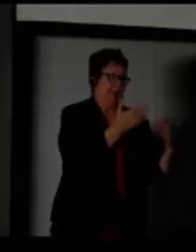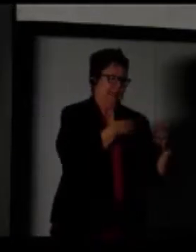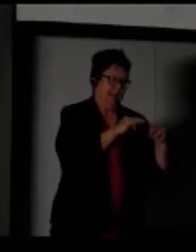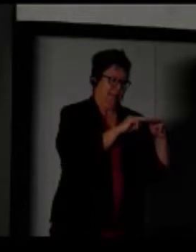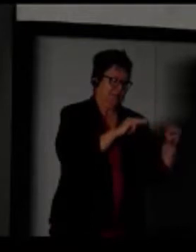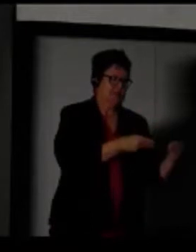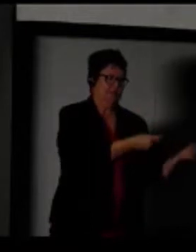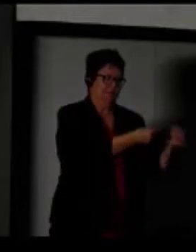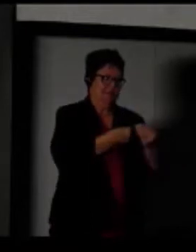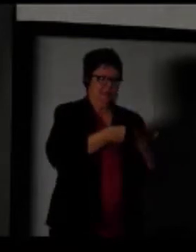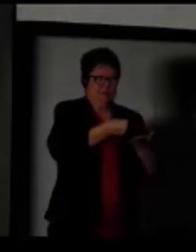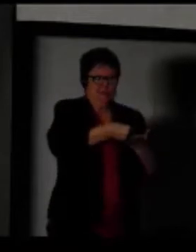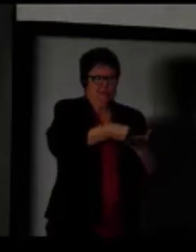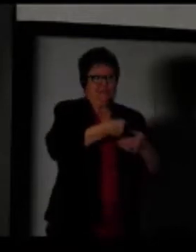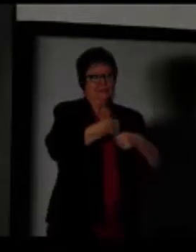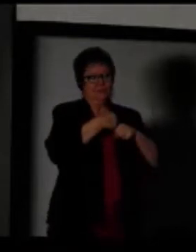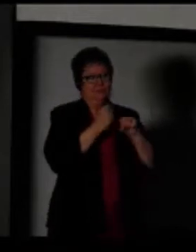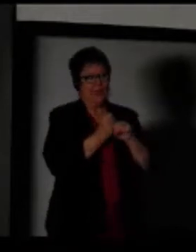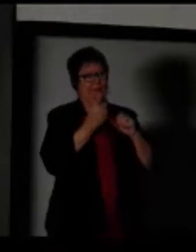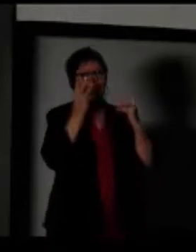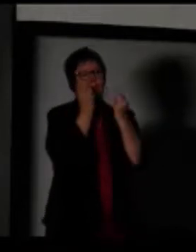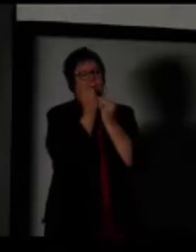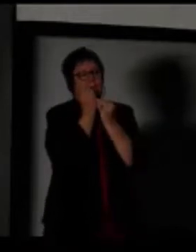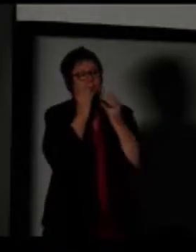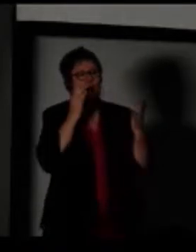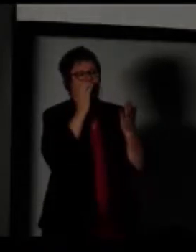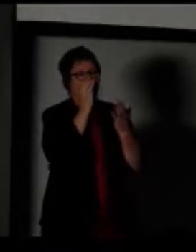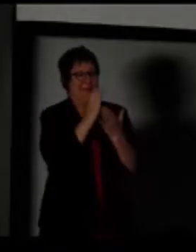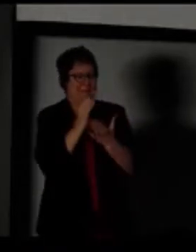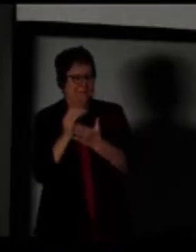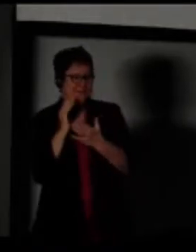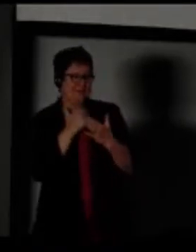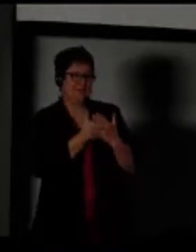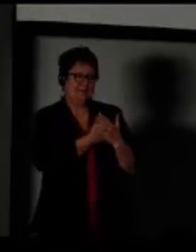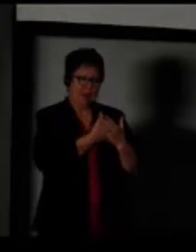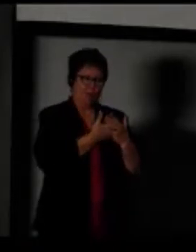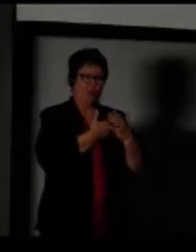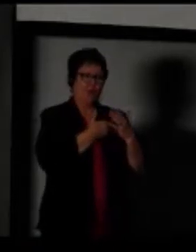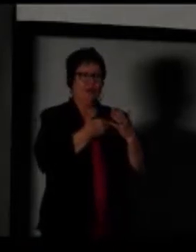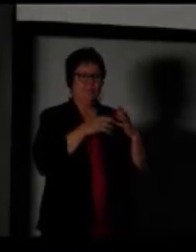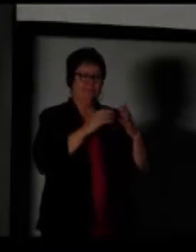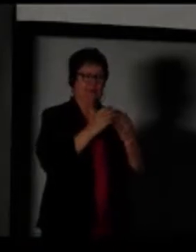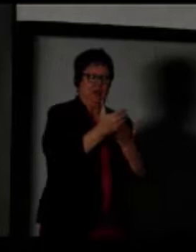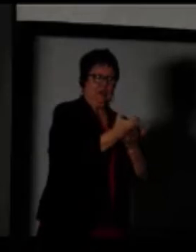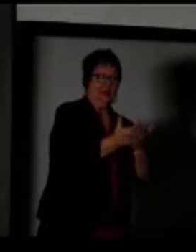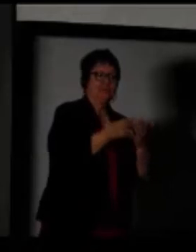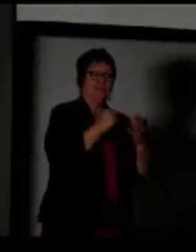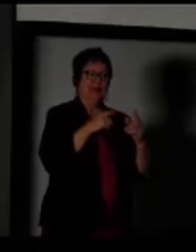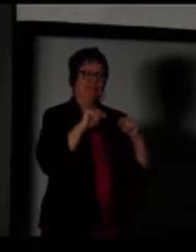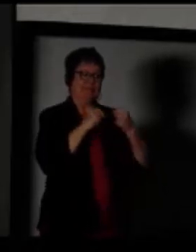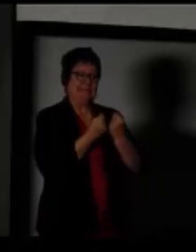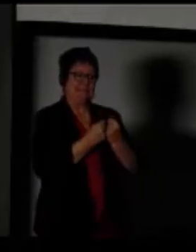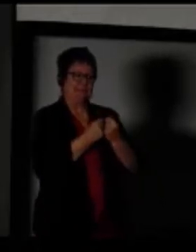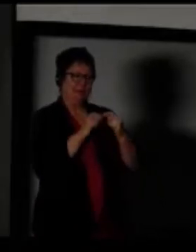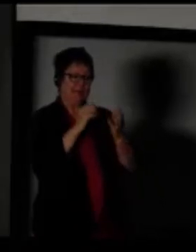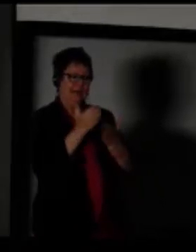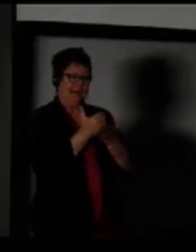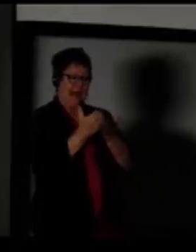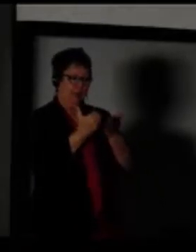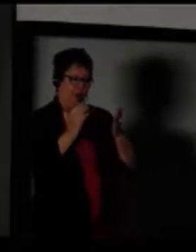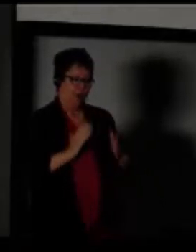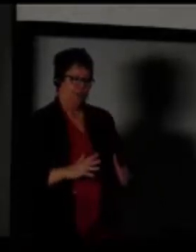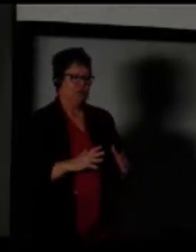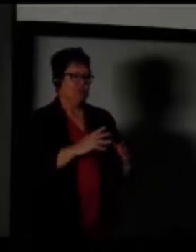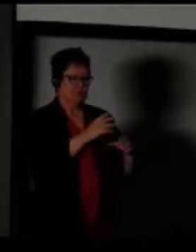to make beautiful images of our collection and to catalog it, to have a team of catalogers to get this information out. One of the reasons